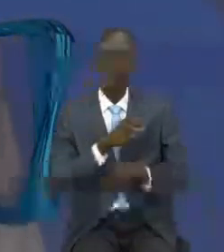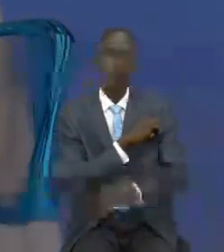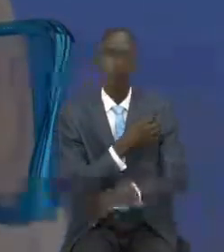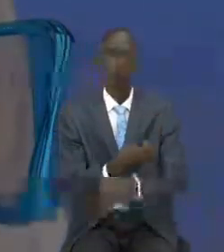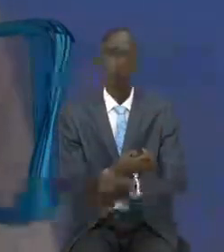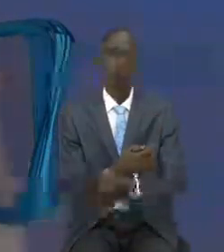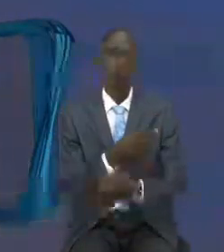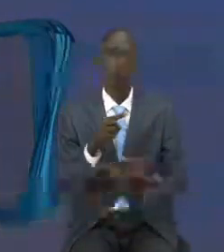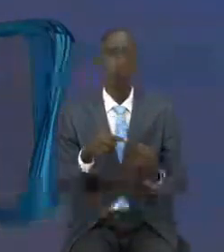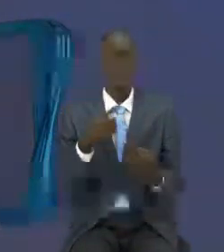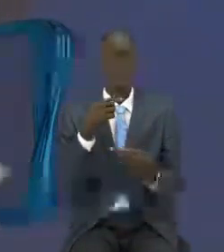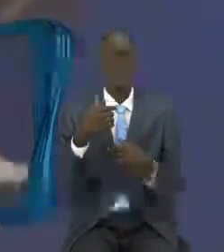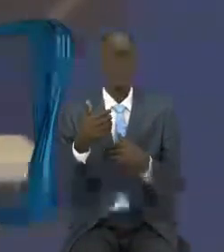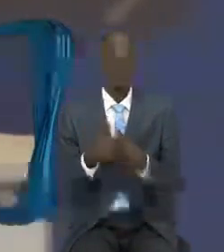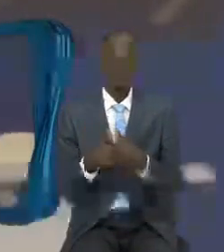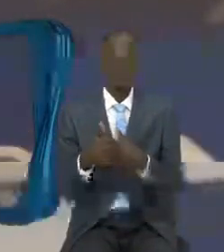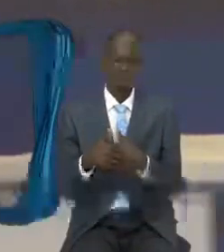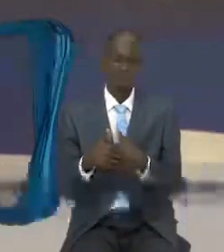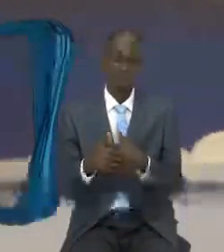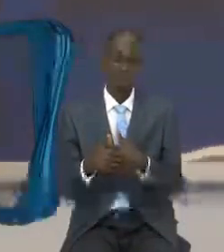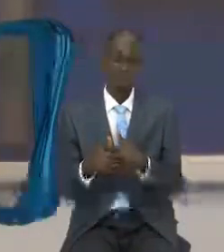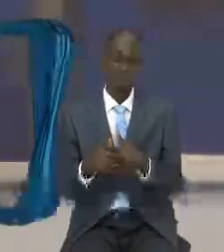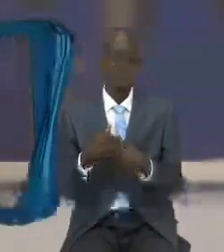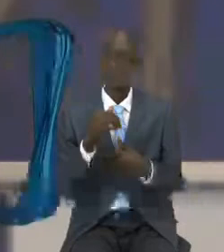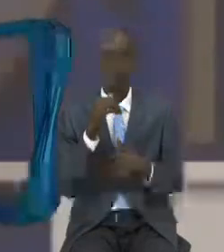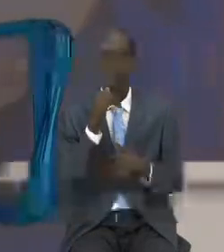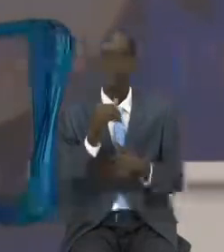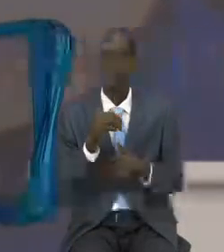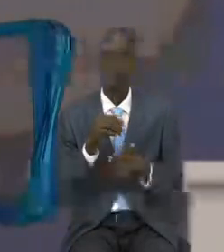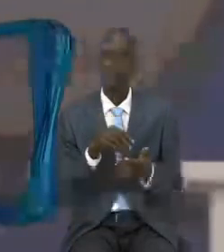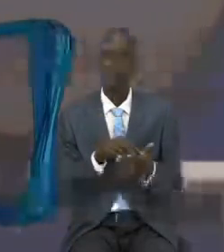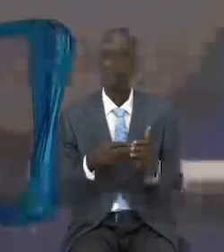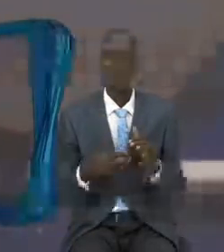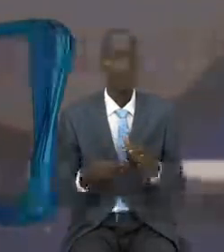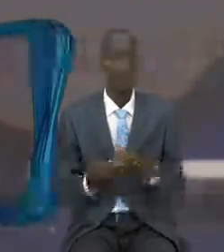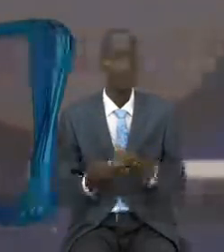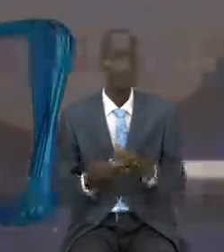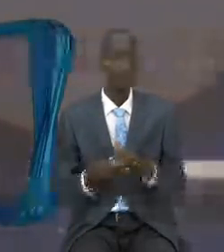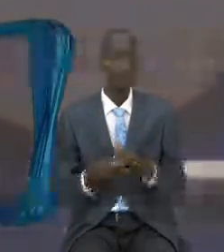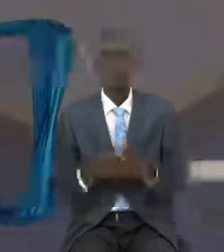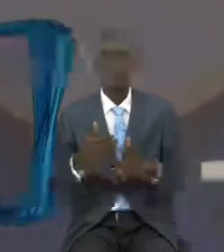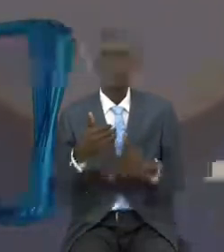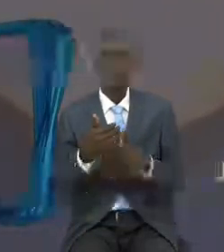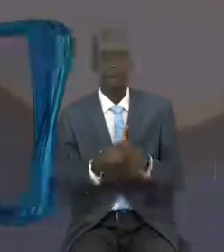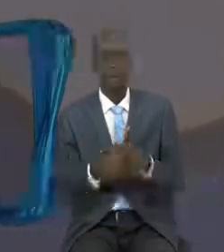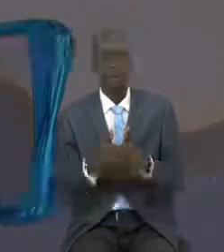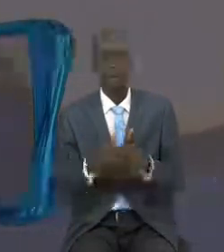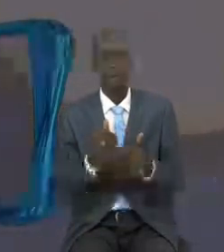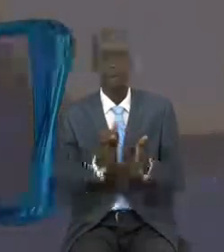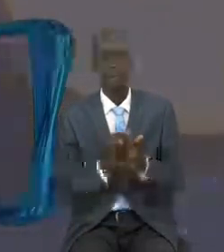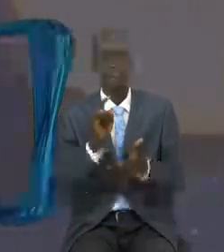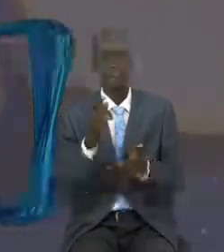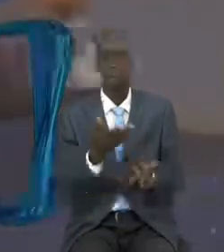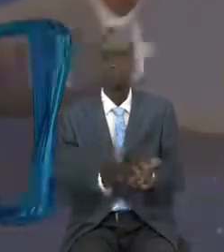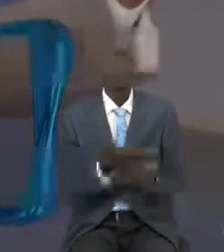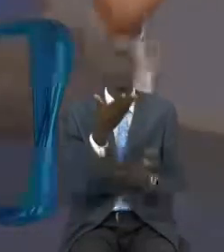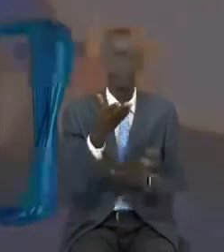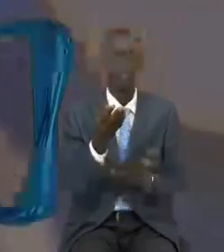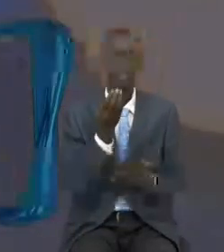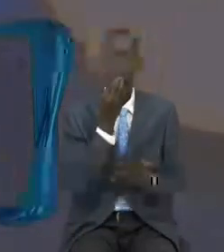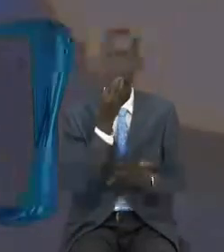said bread there, it's not talking only about loaf of bread. It's talking about